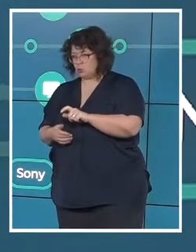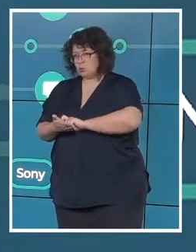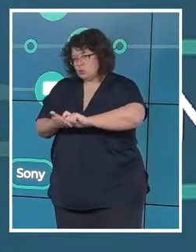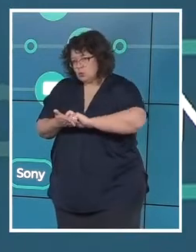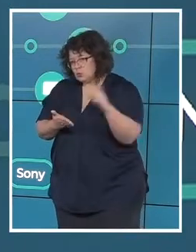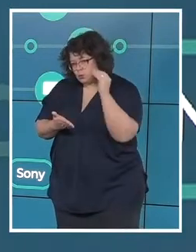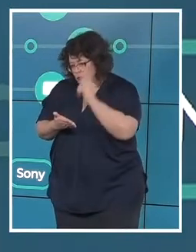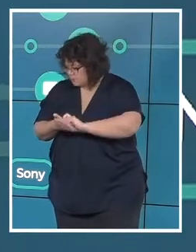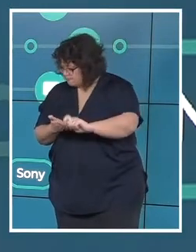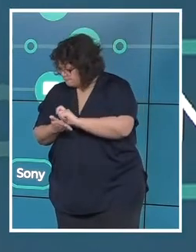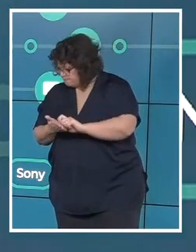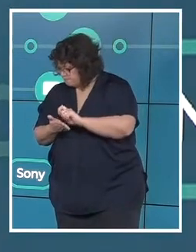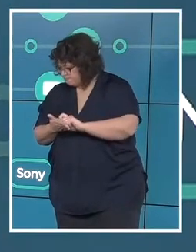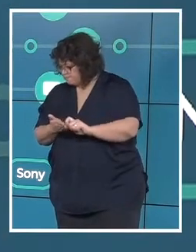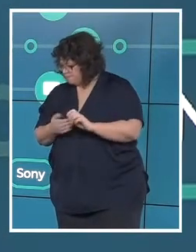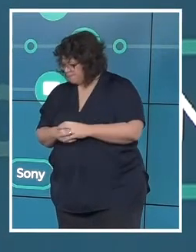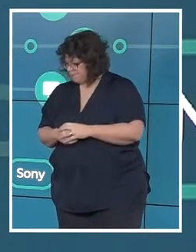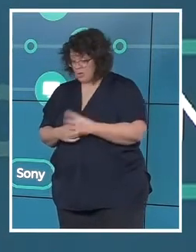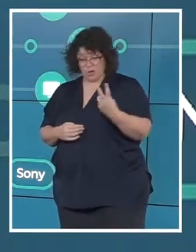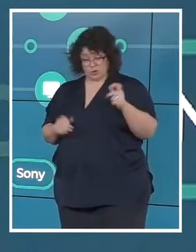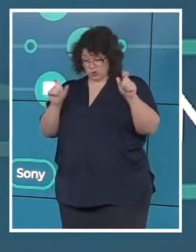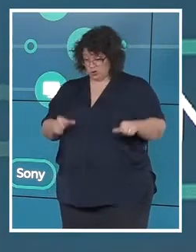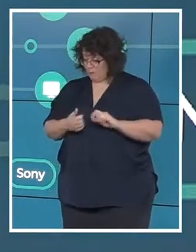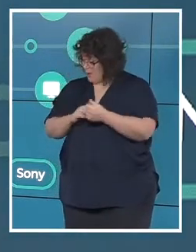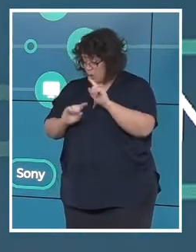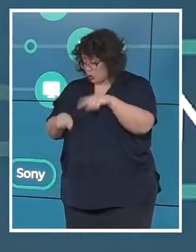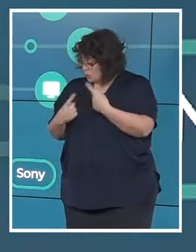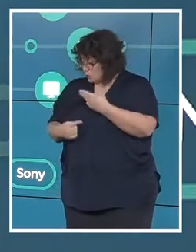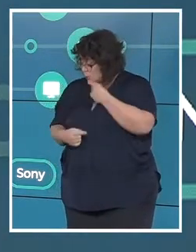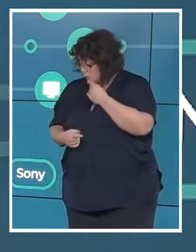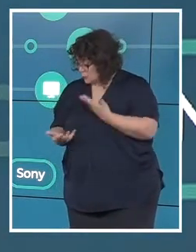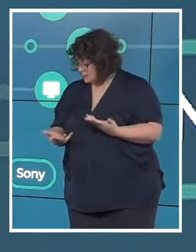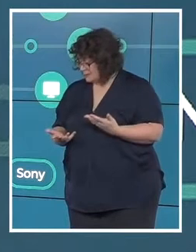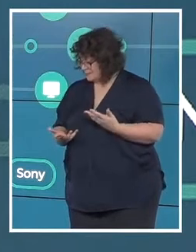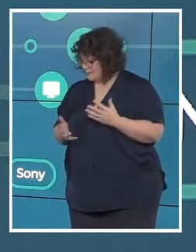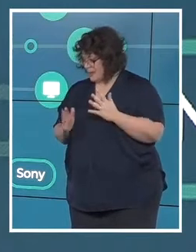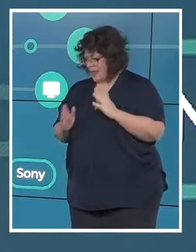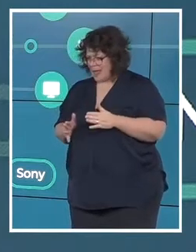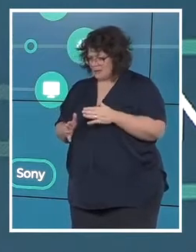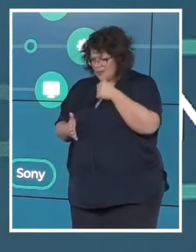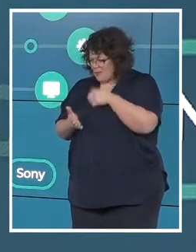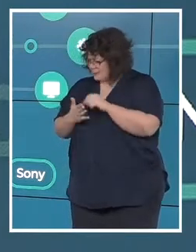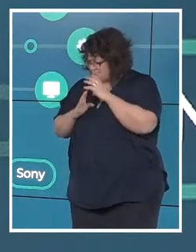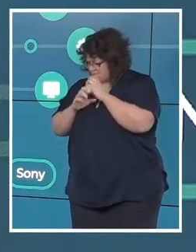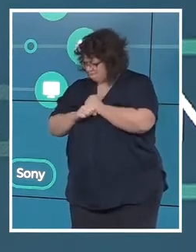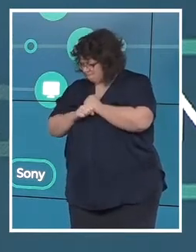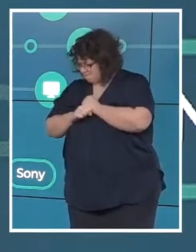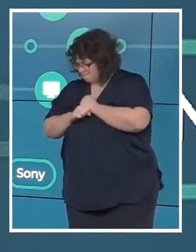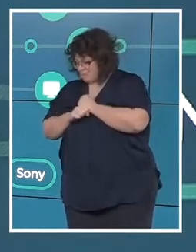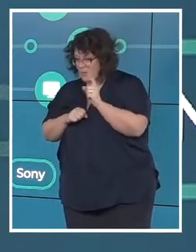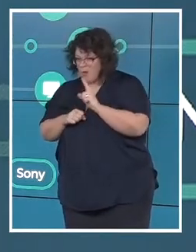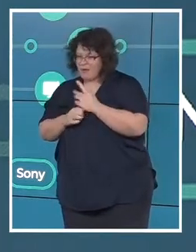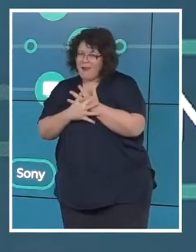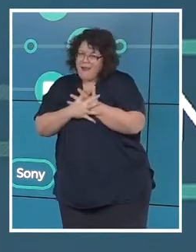letters secret. They were love letters. So they thought, what an interesting design